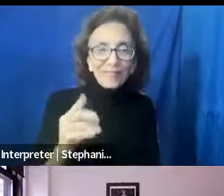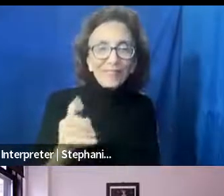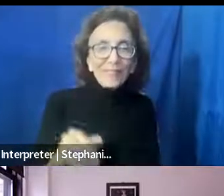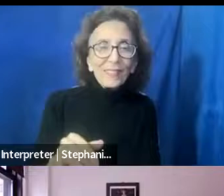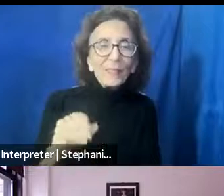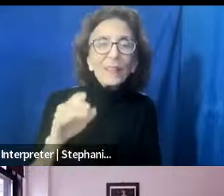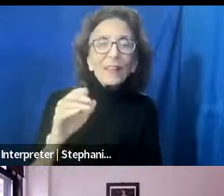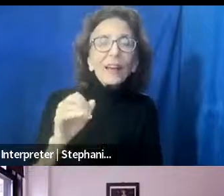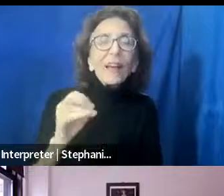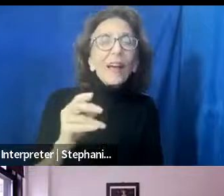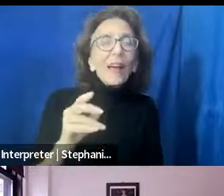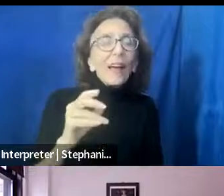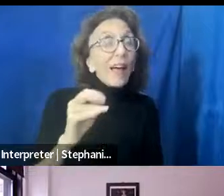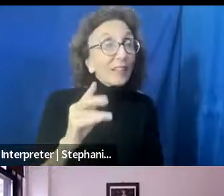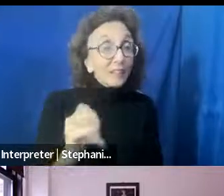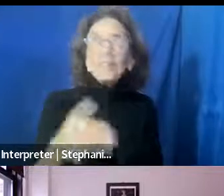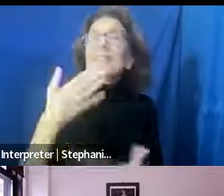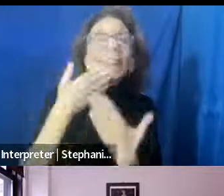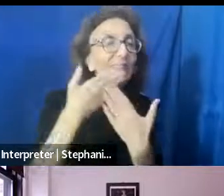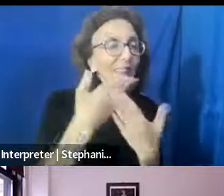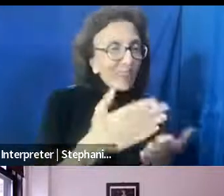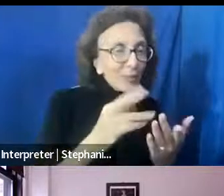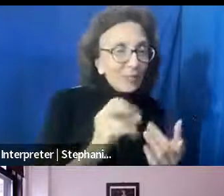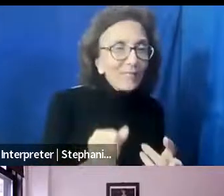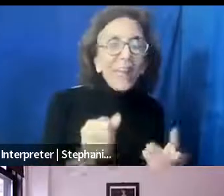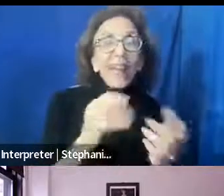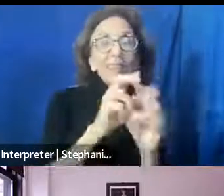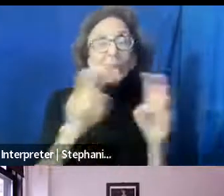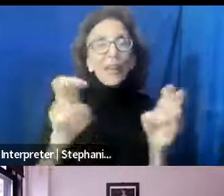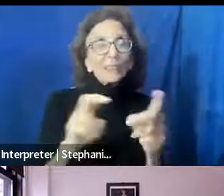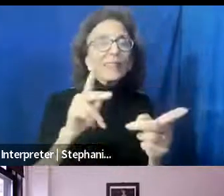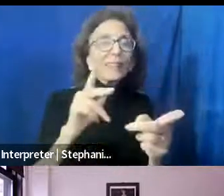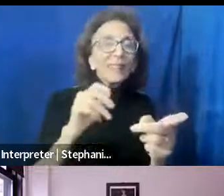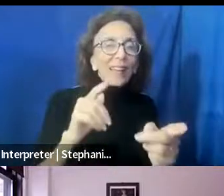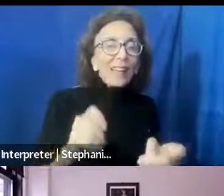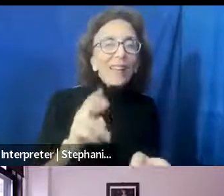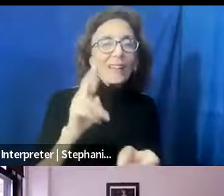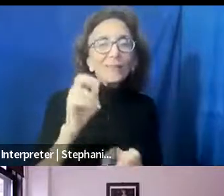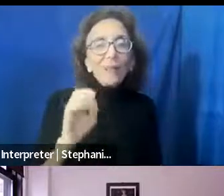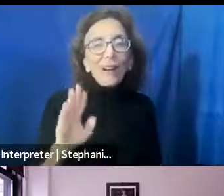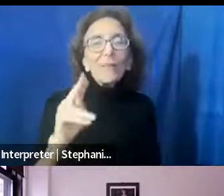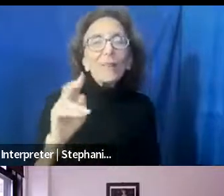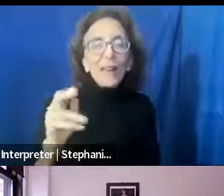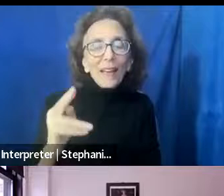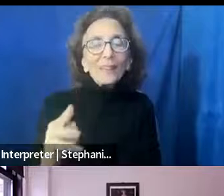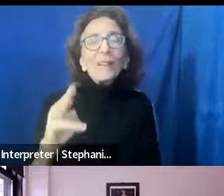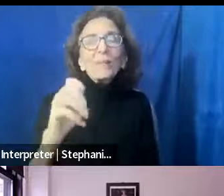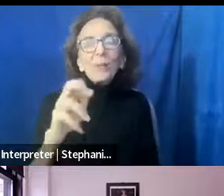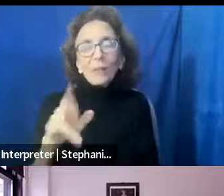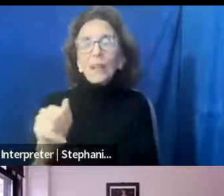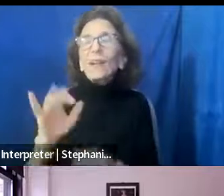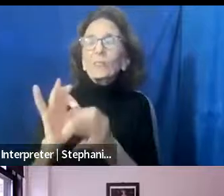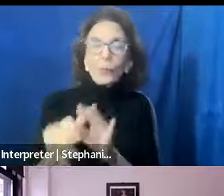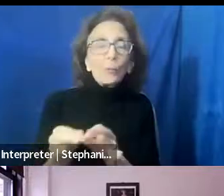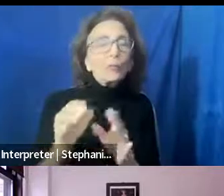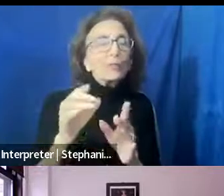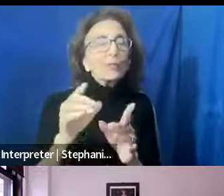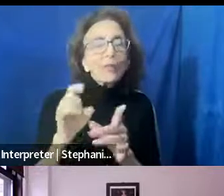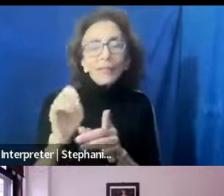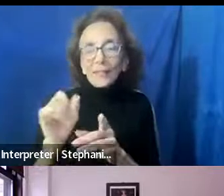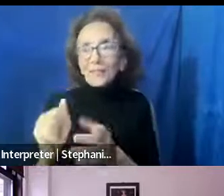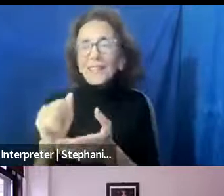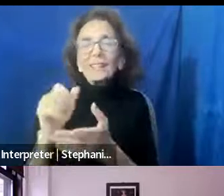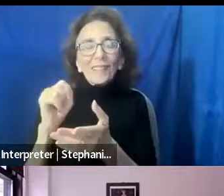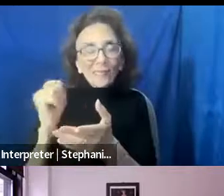Thank you, Risa, and to our panelists, Kate, Rob, Maria, Hannah, our interpreters, Lisa,